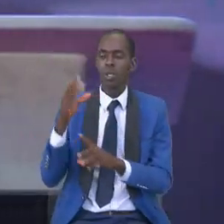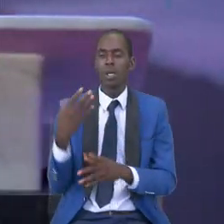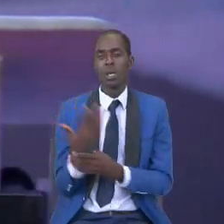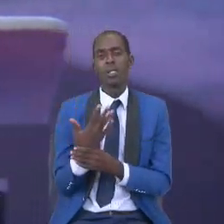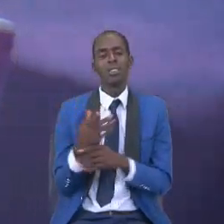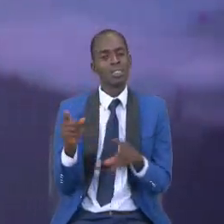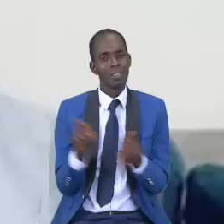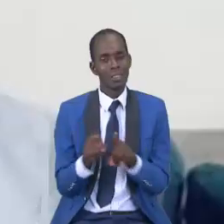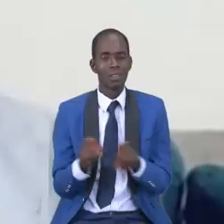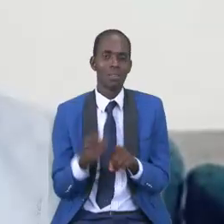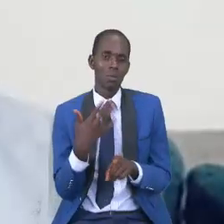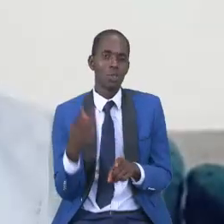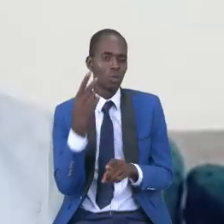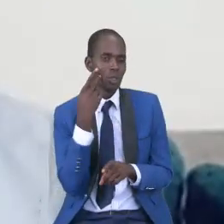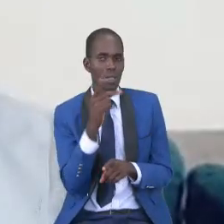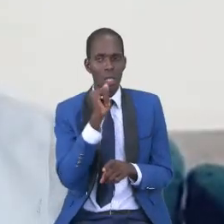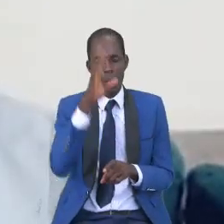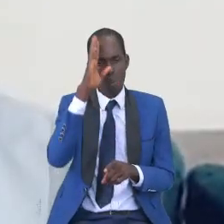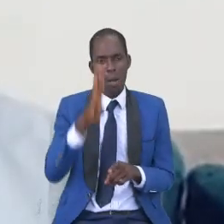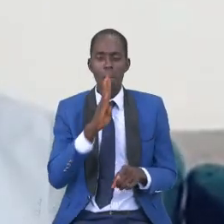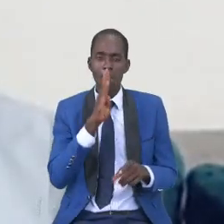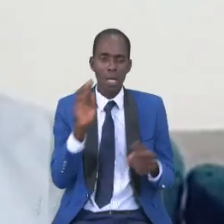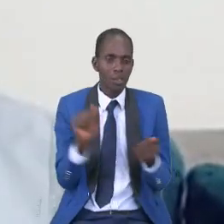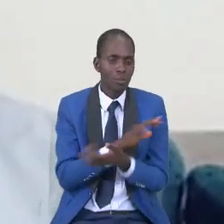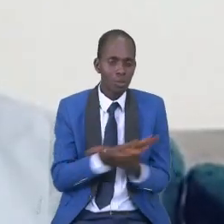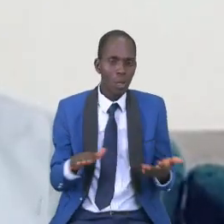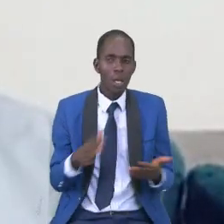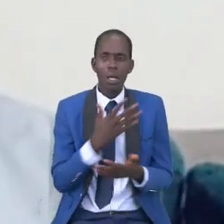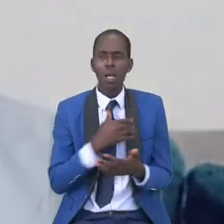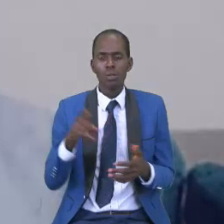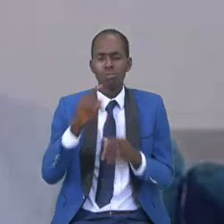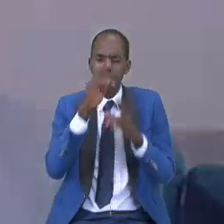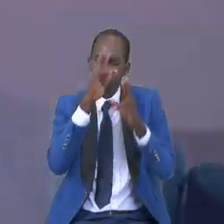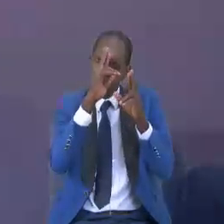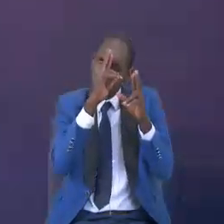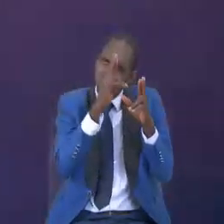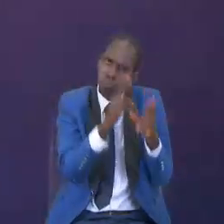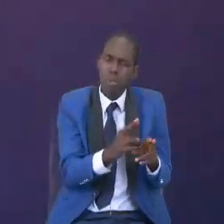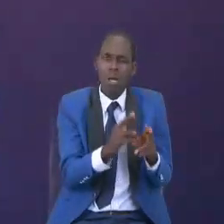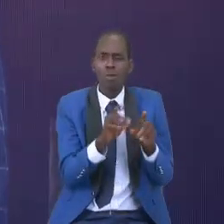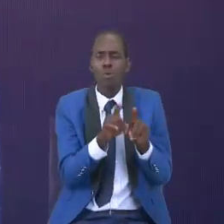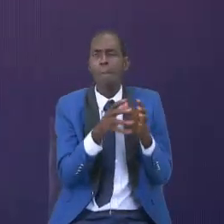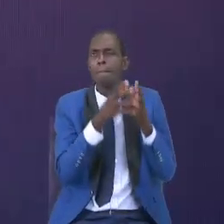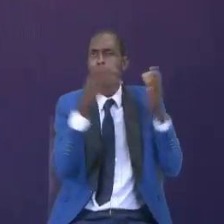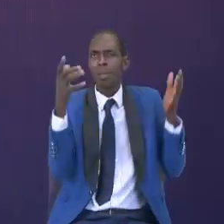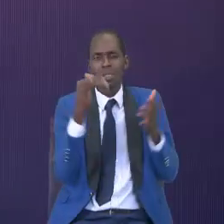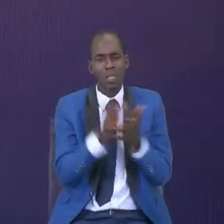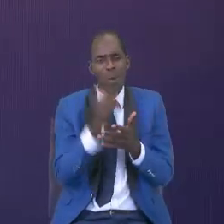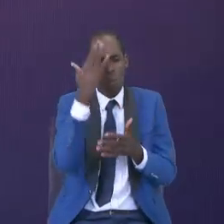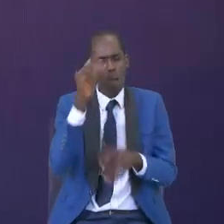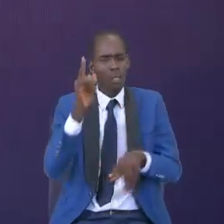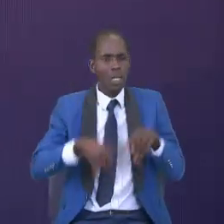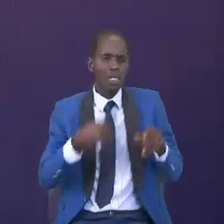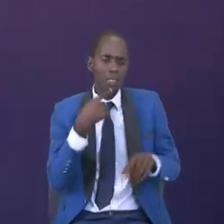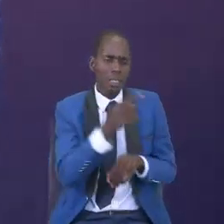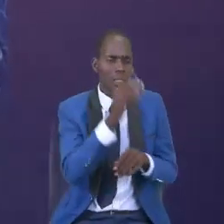man perishing, but you respect him so much, you cannot tell him the truth that will save his life.